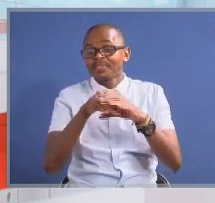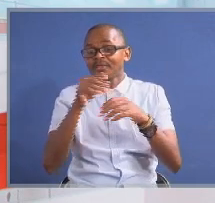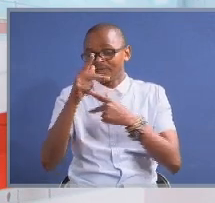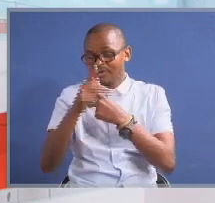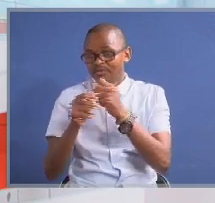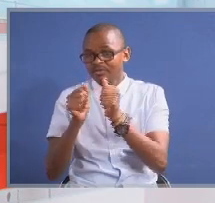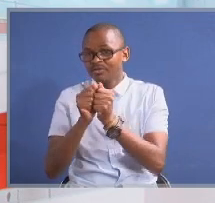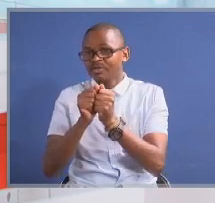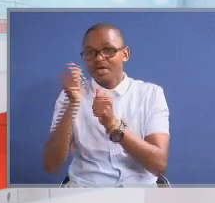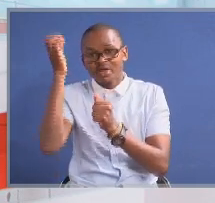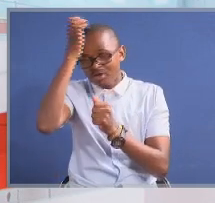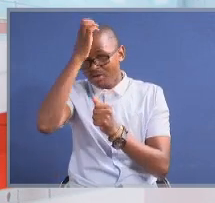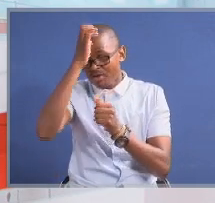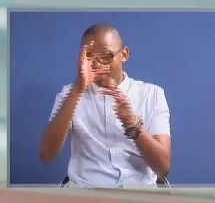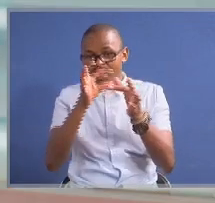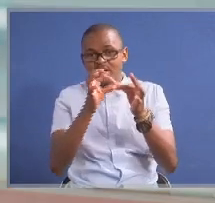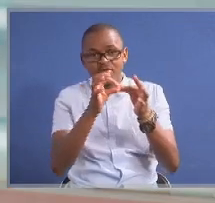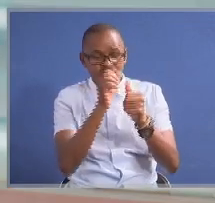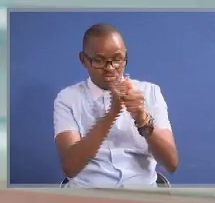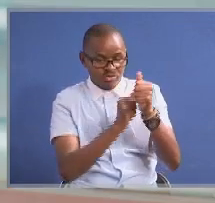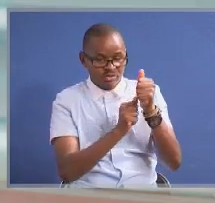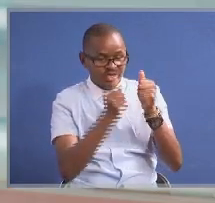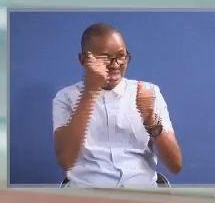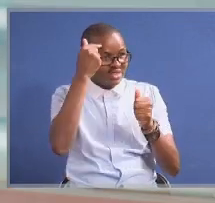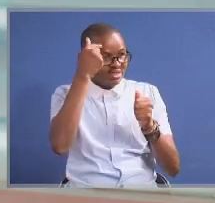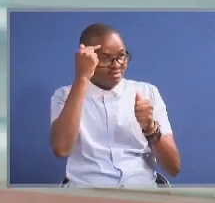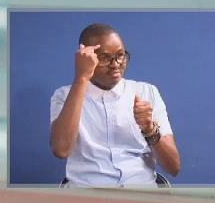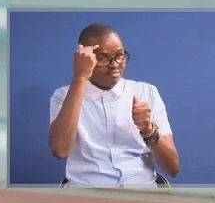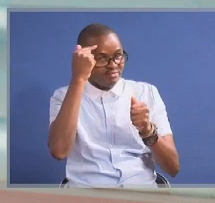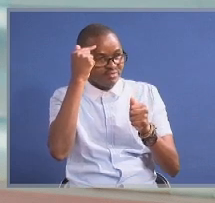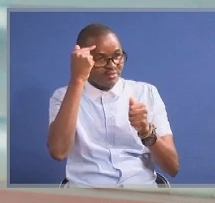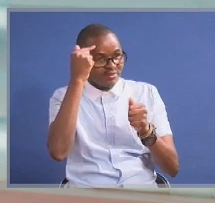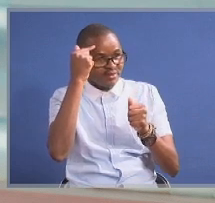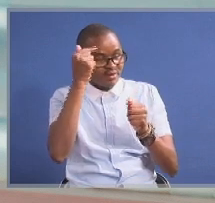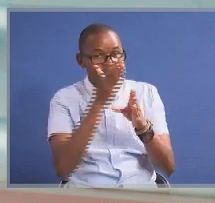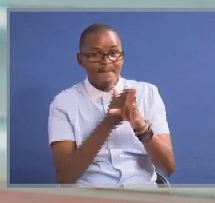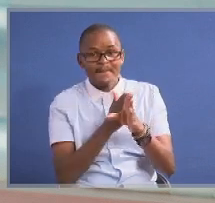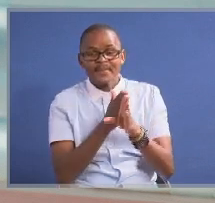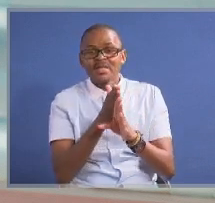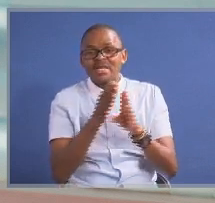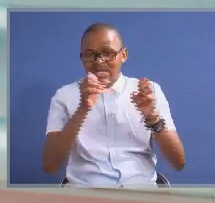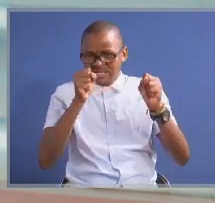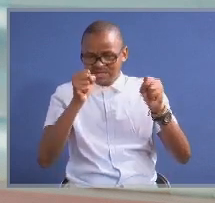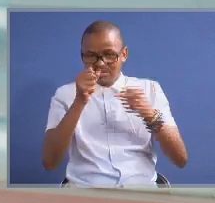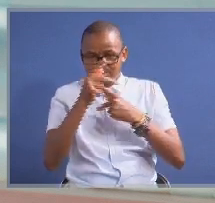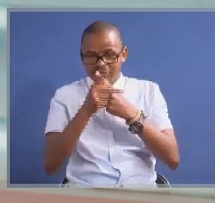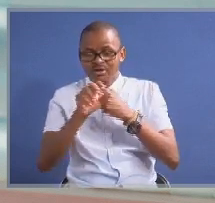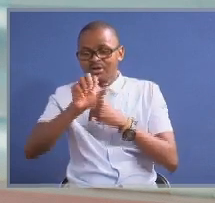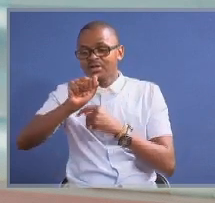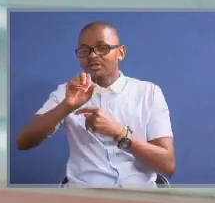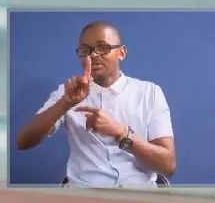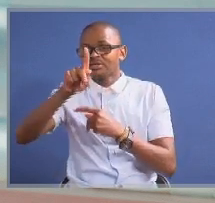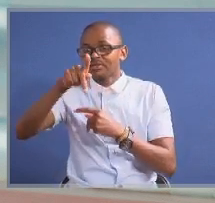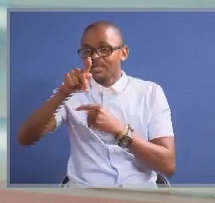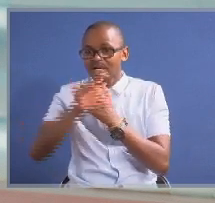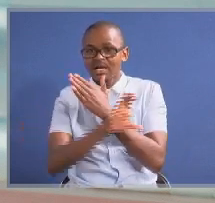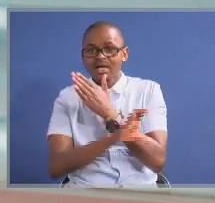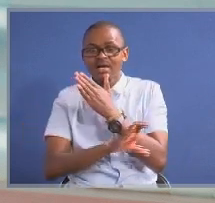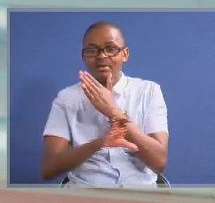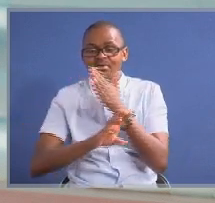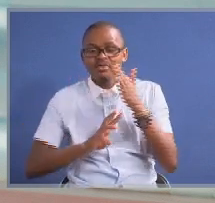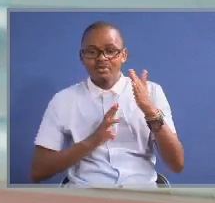with the European Union, mm-hmm. Which I think is the major and strongest partner of ACP countries.